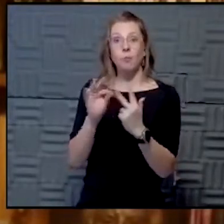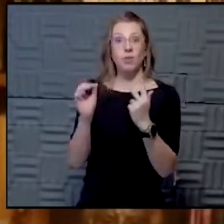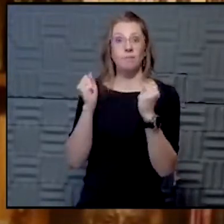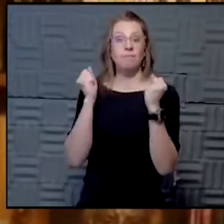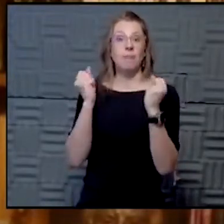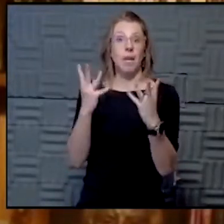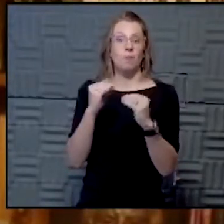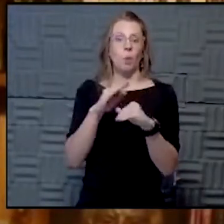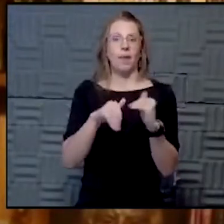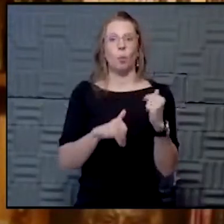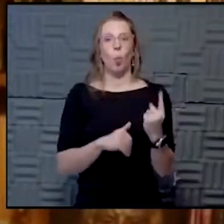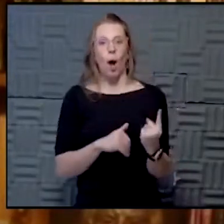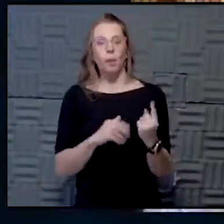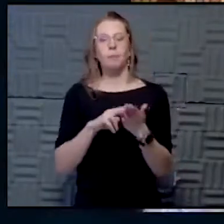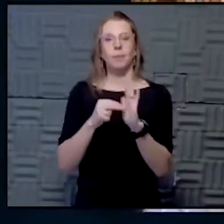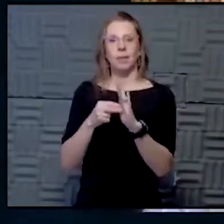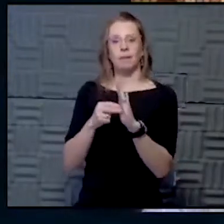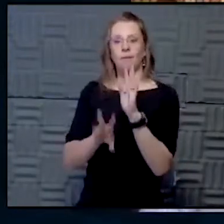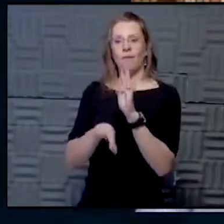a therapist more quickly.